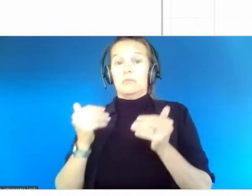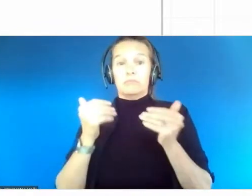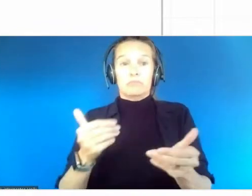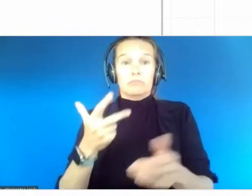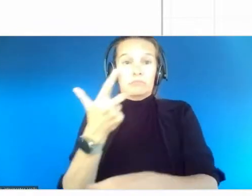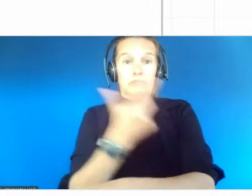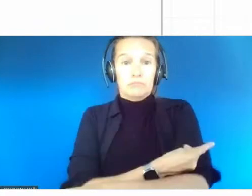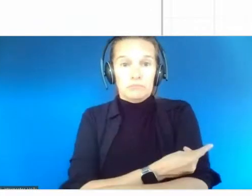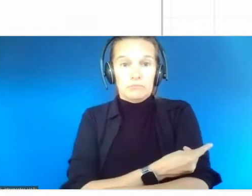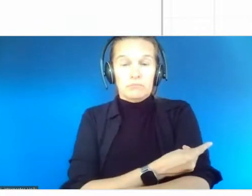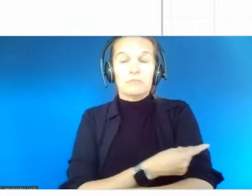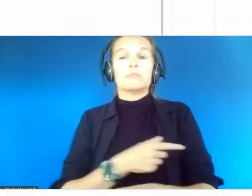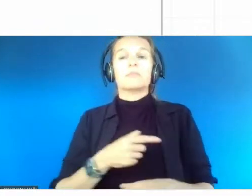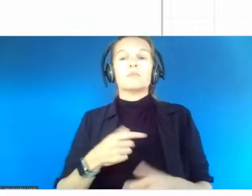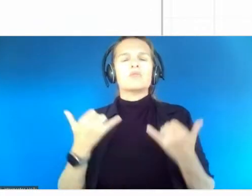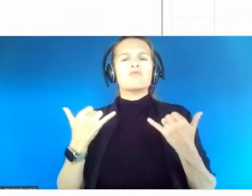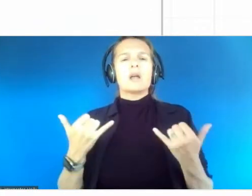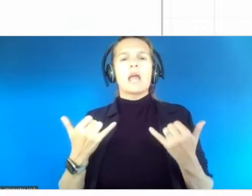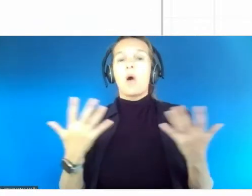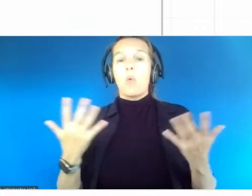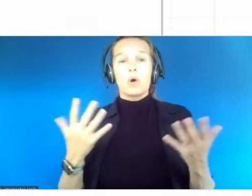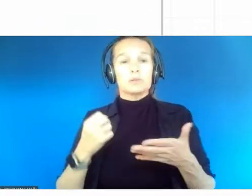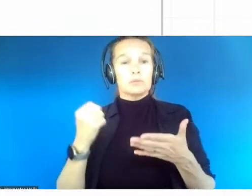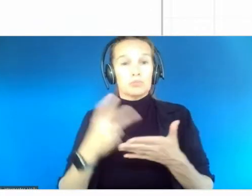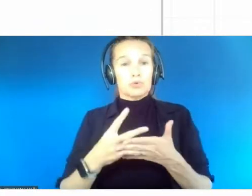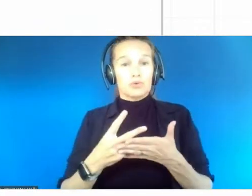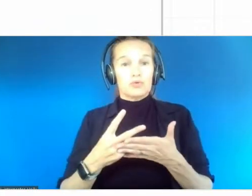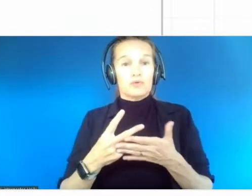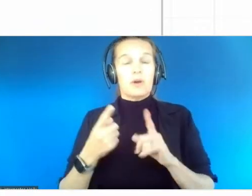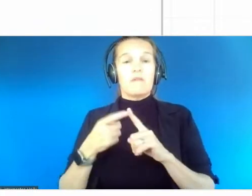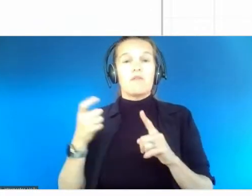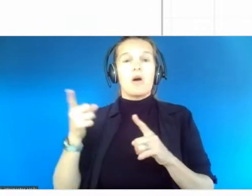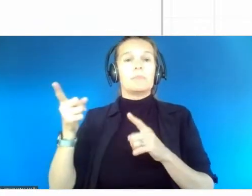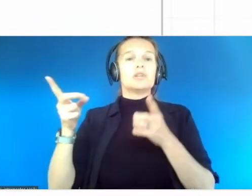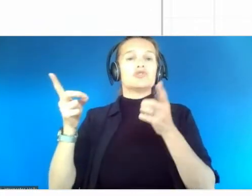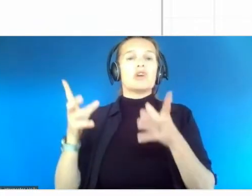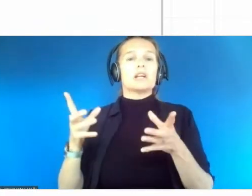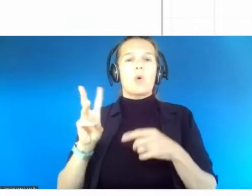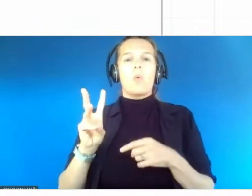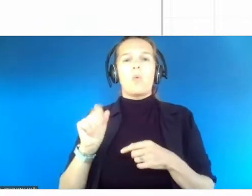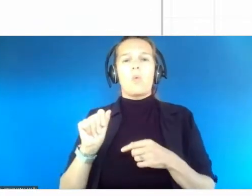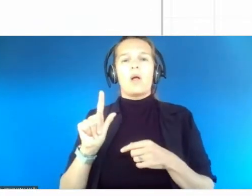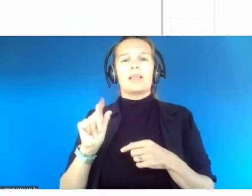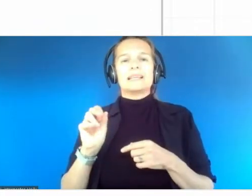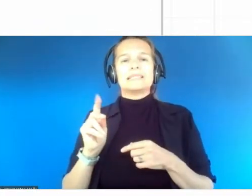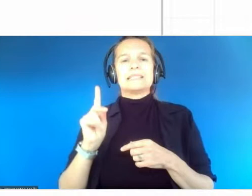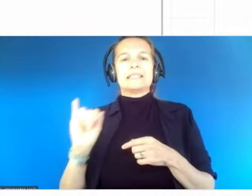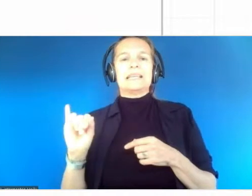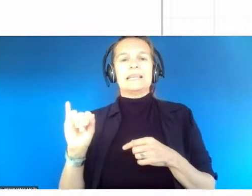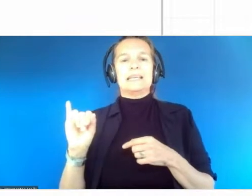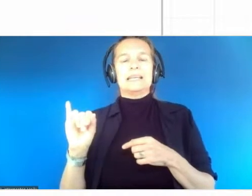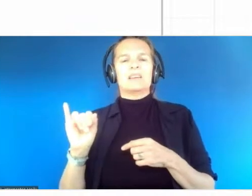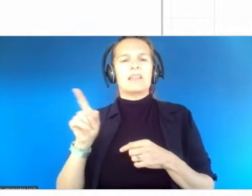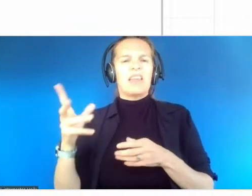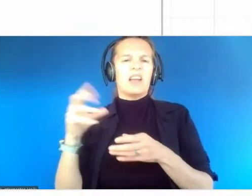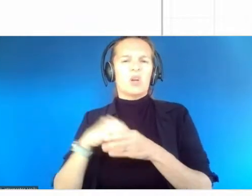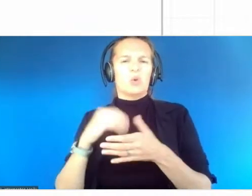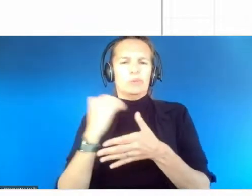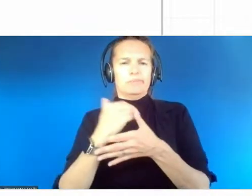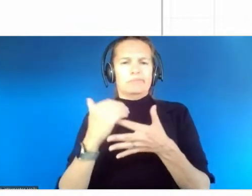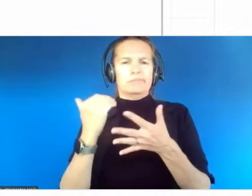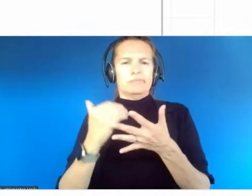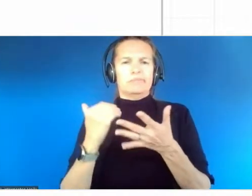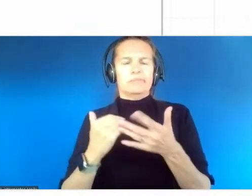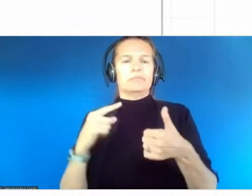the eligibility that has been approved by CDC Director Walensky includes, and I'm going to just go through these one by